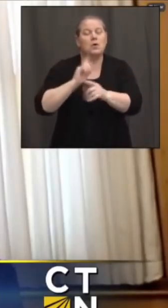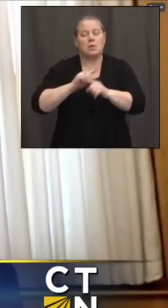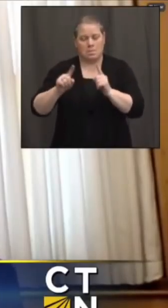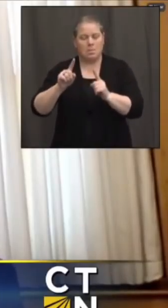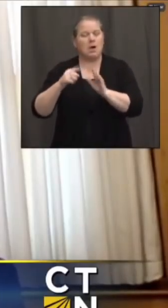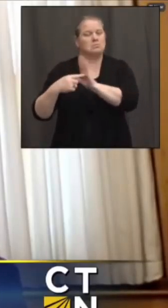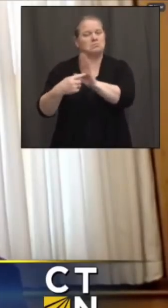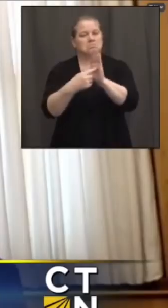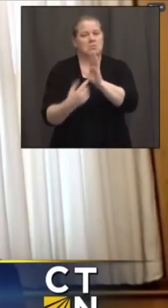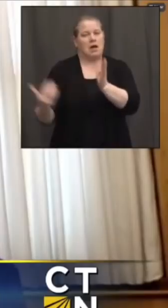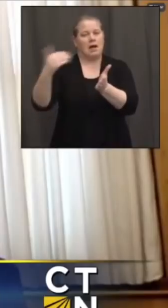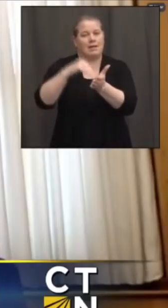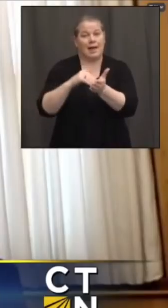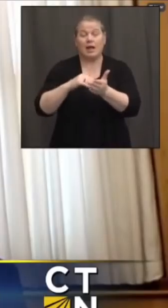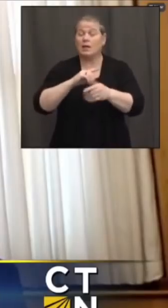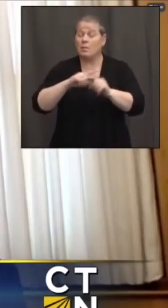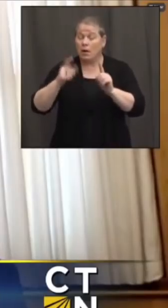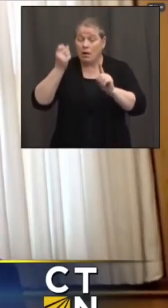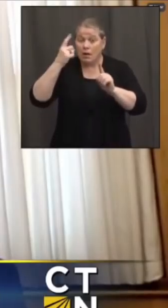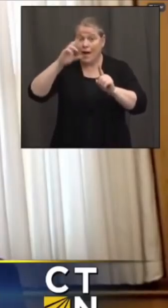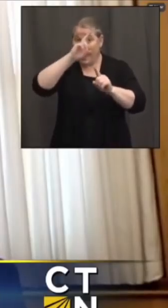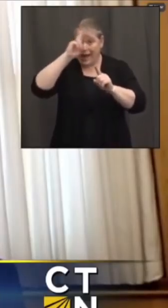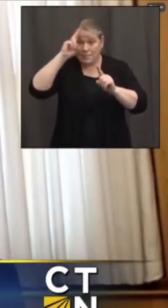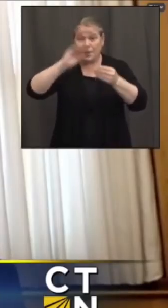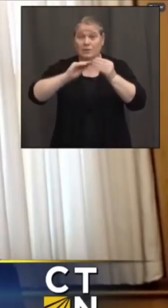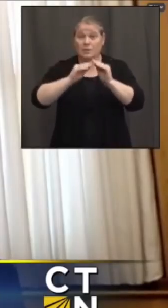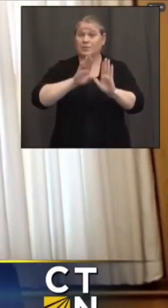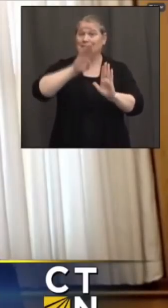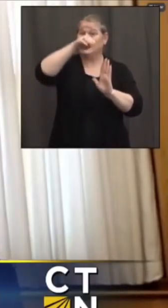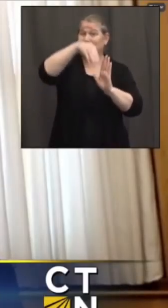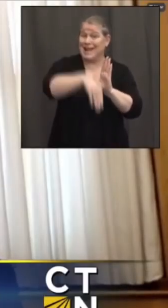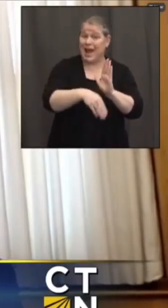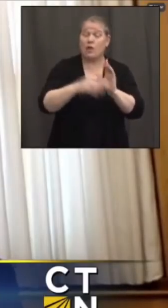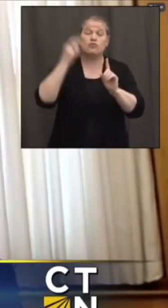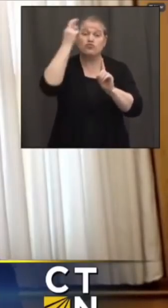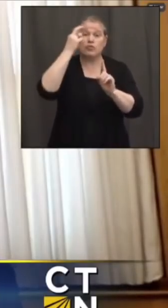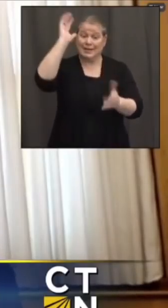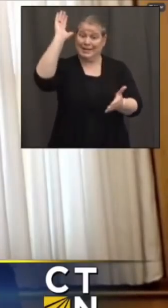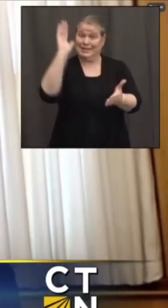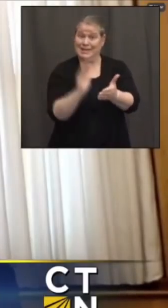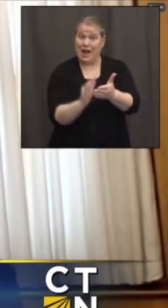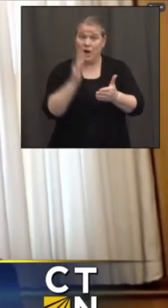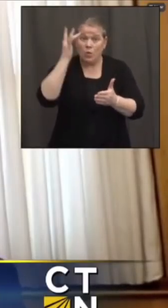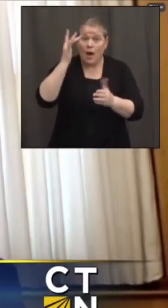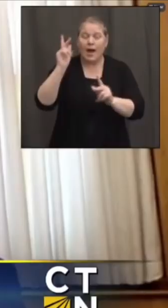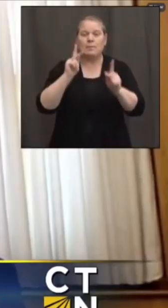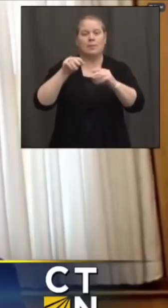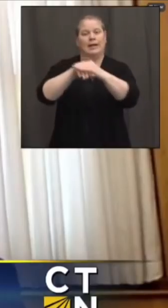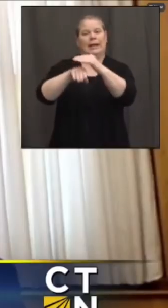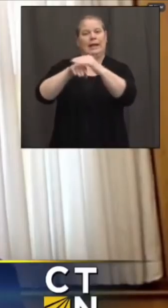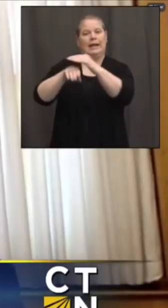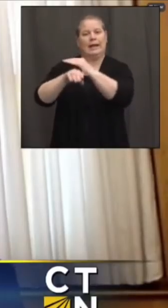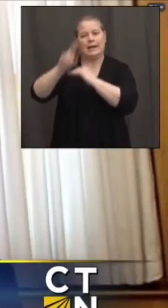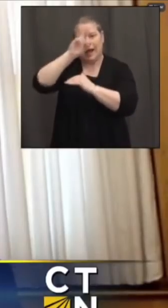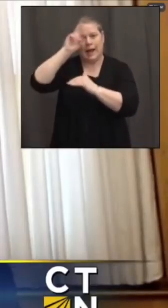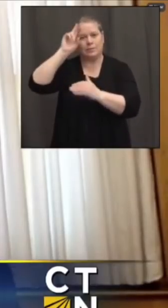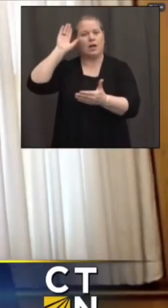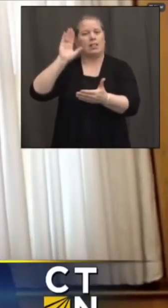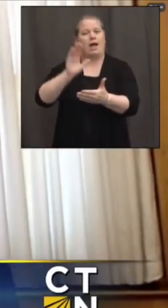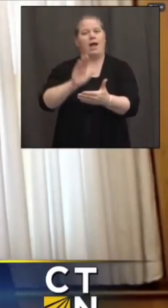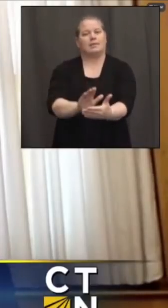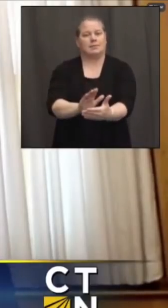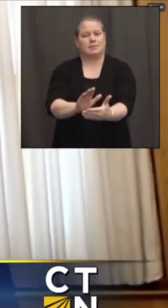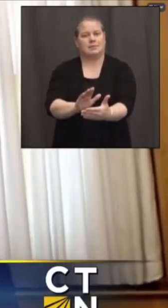in hospitalizations is largely a function of many fewer people being admitted into the hospitals in the first place, as we start to see declines